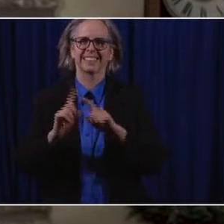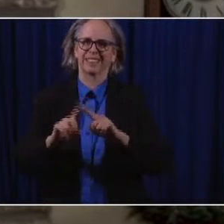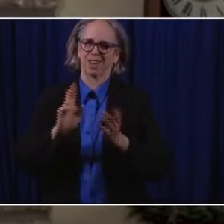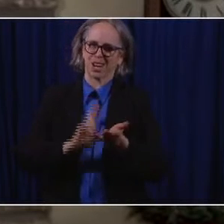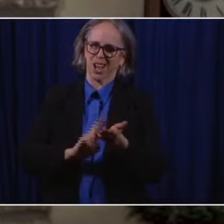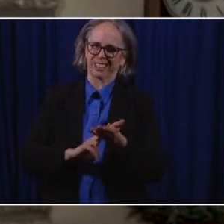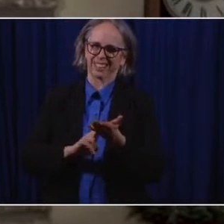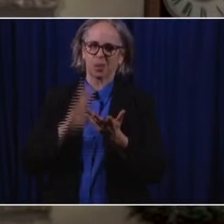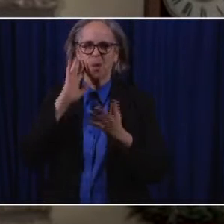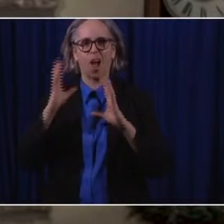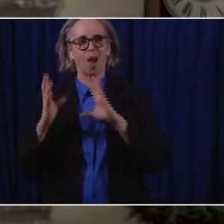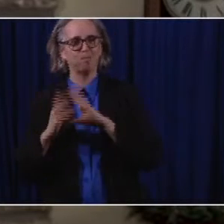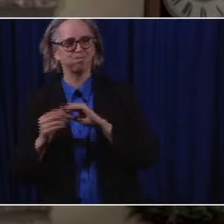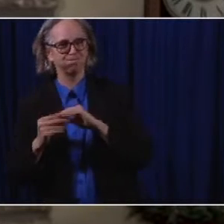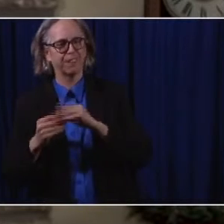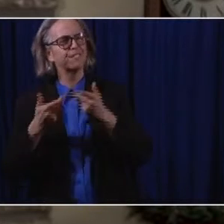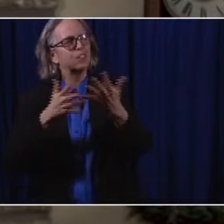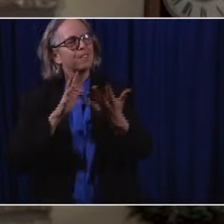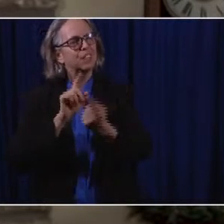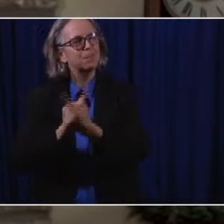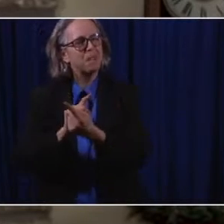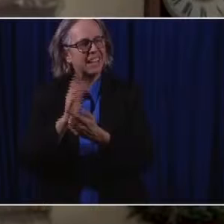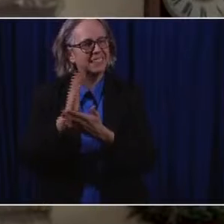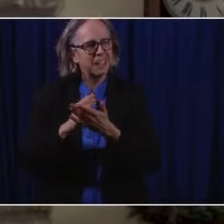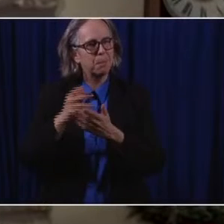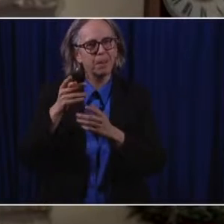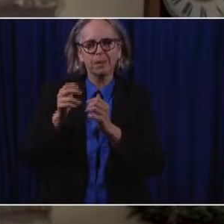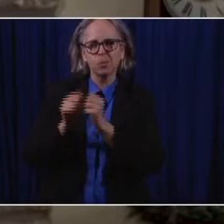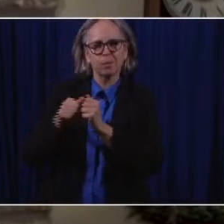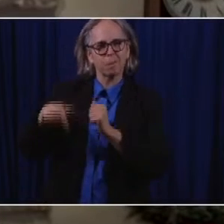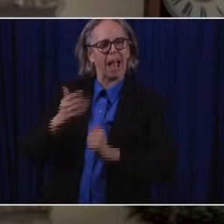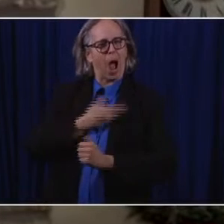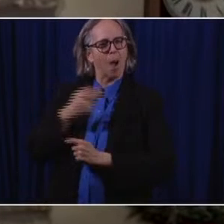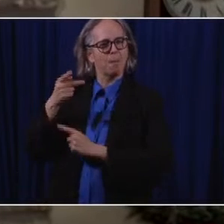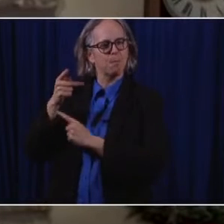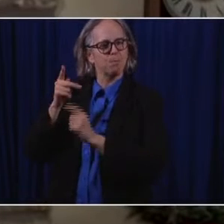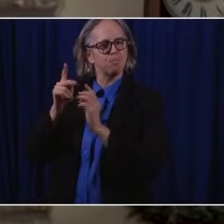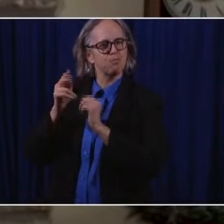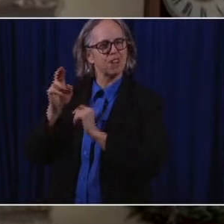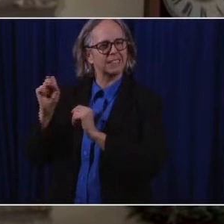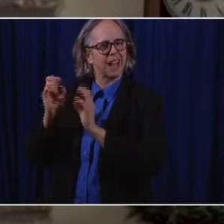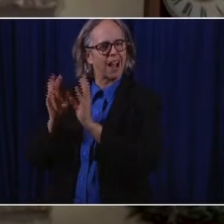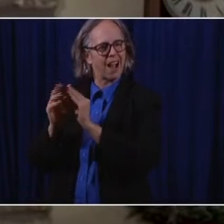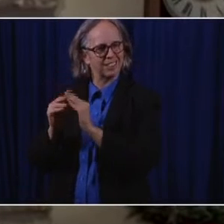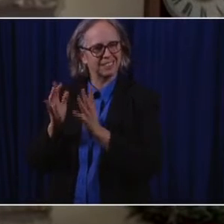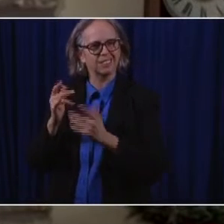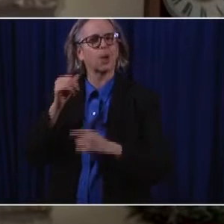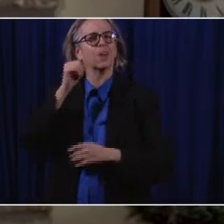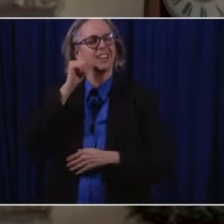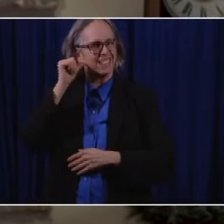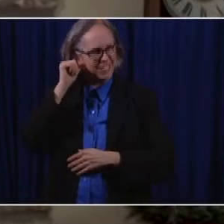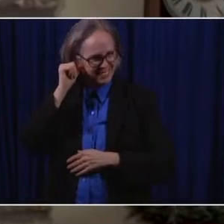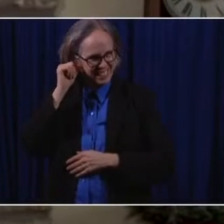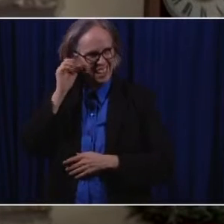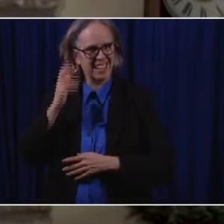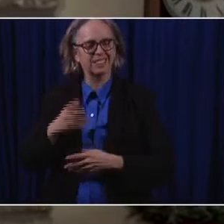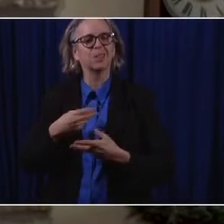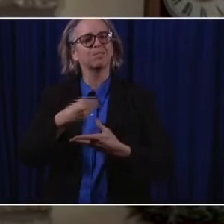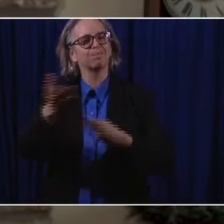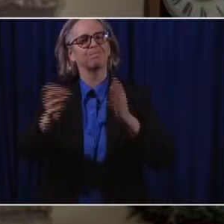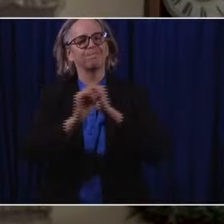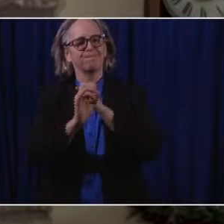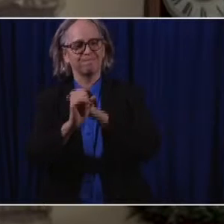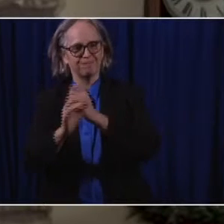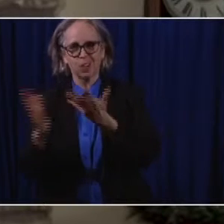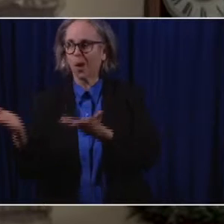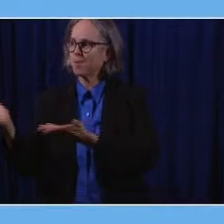our program here before, but this is an ad that just came out yesterday. And Eric, why don't we go ahead